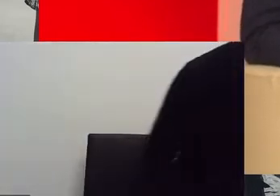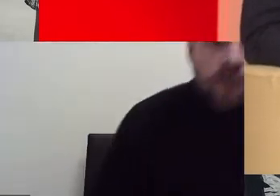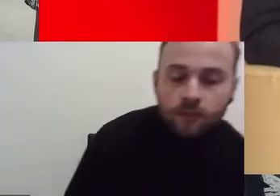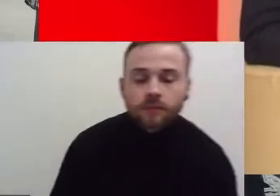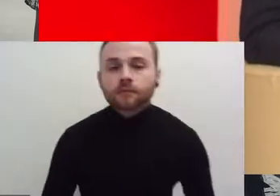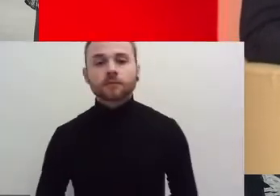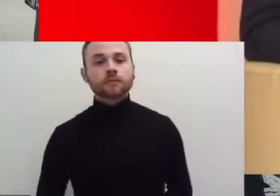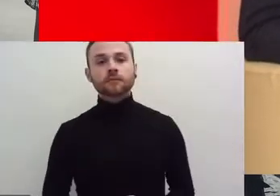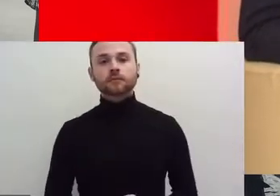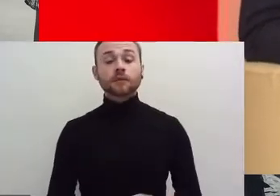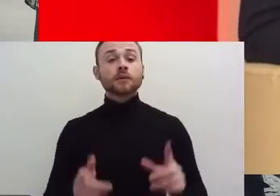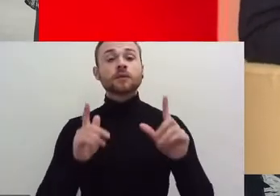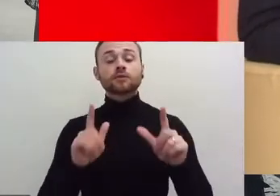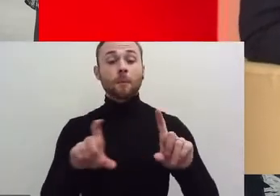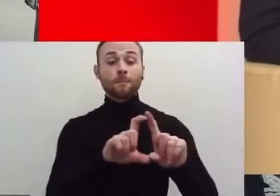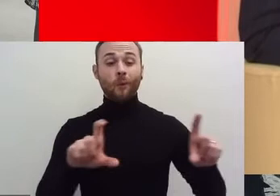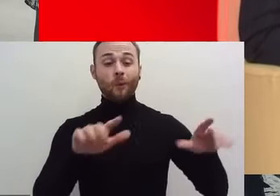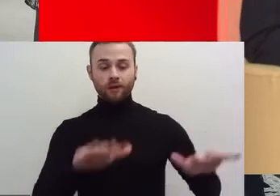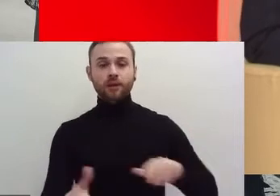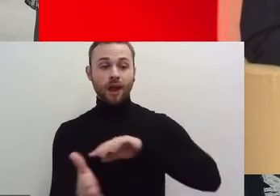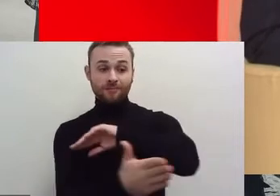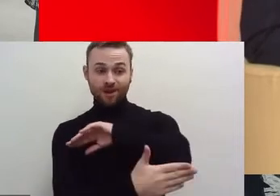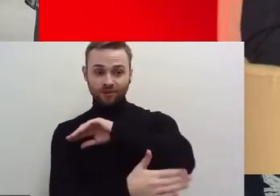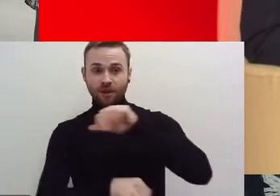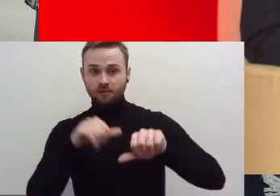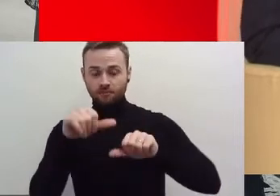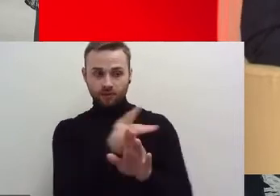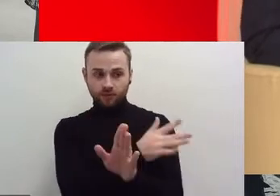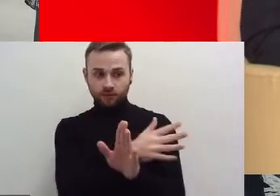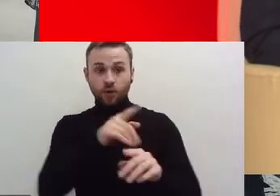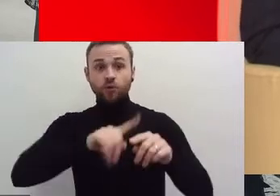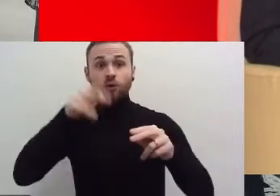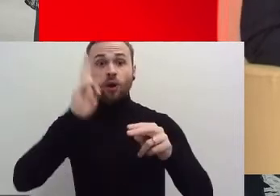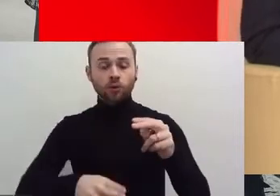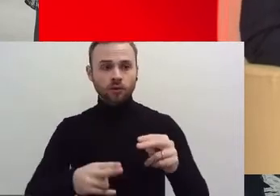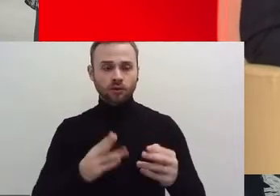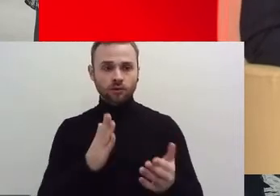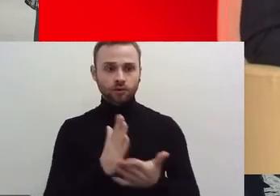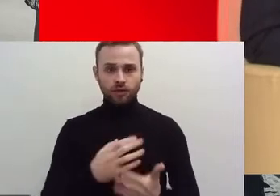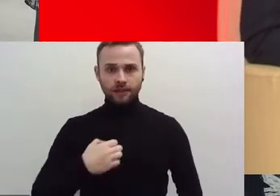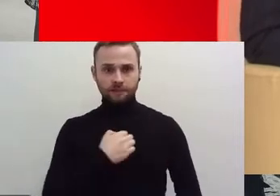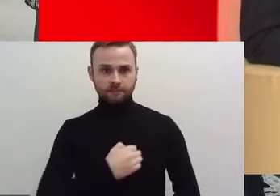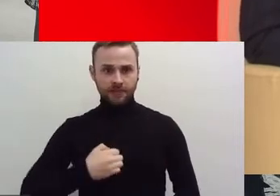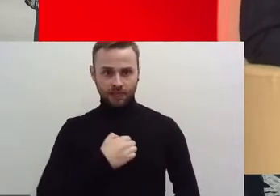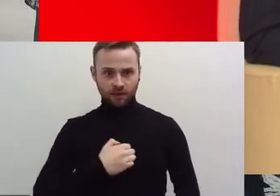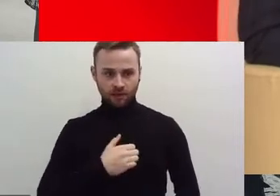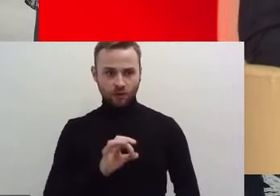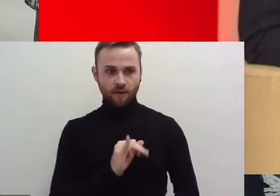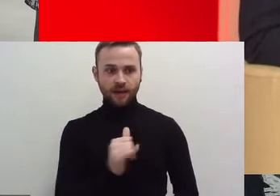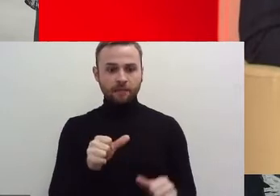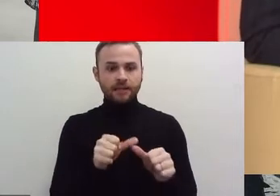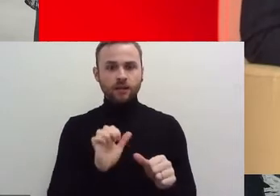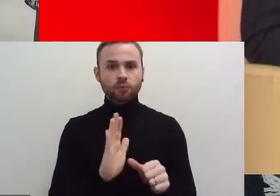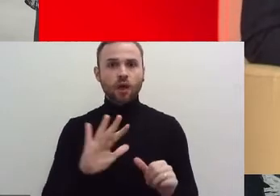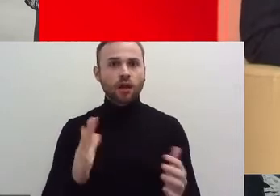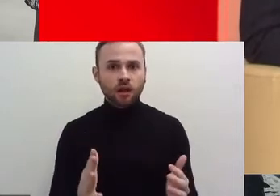would be like, do I care even about my results? To talk about what Emily just said, I like that in Lithuania we're